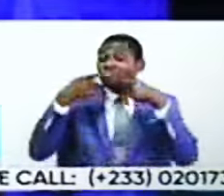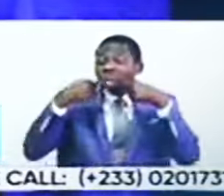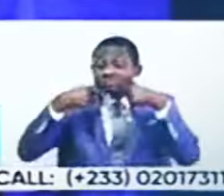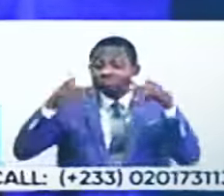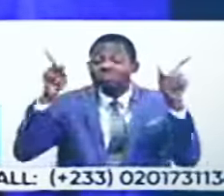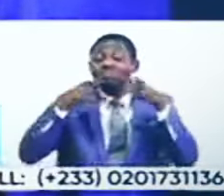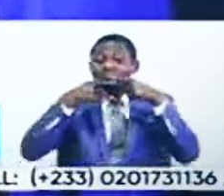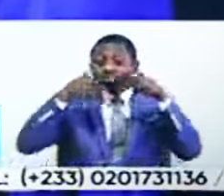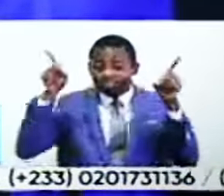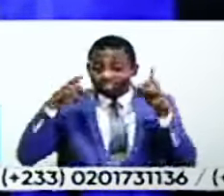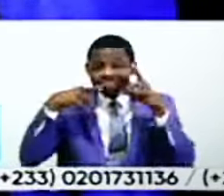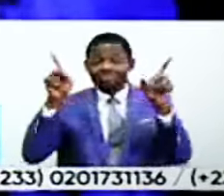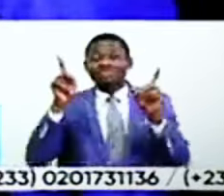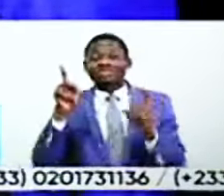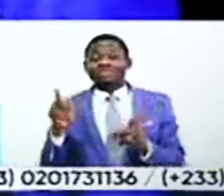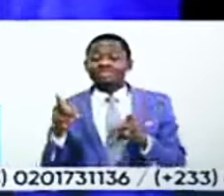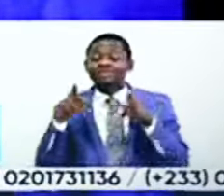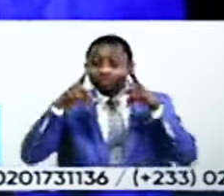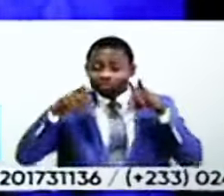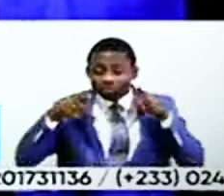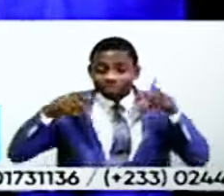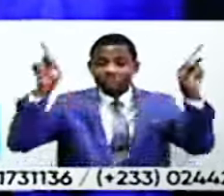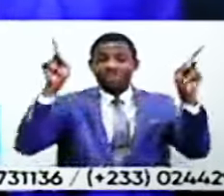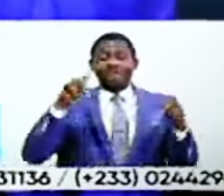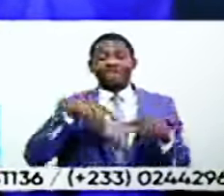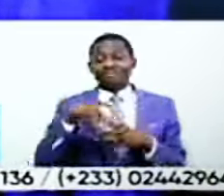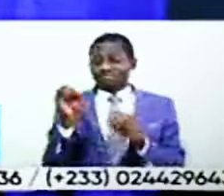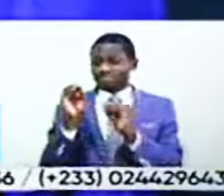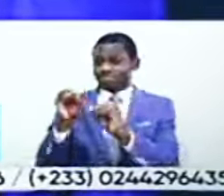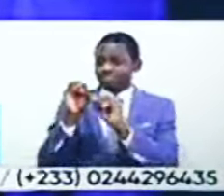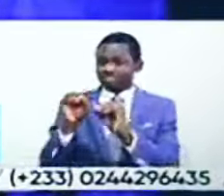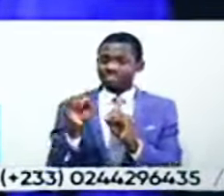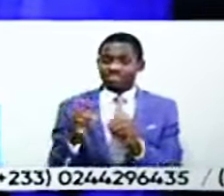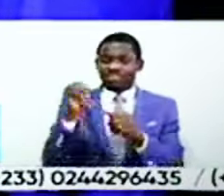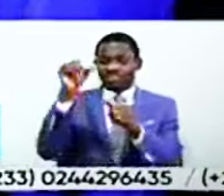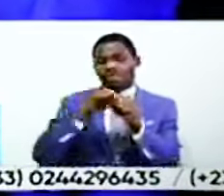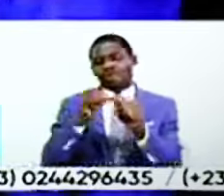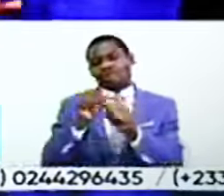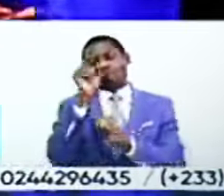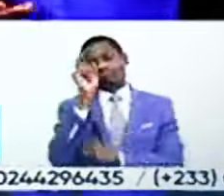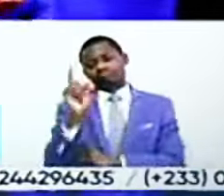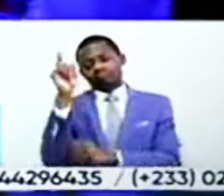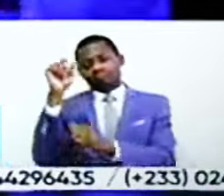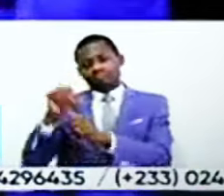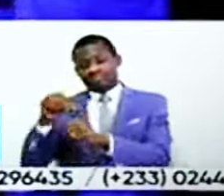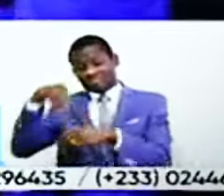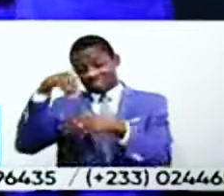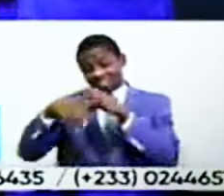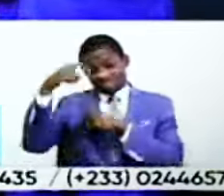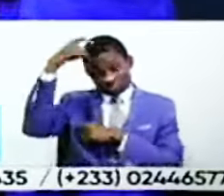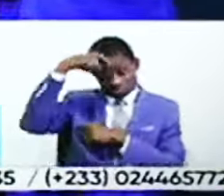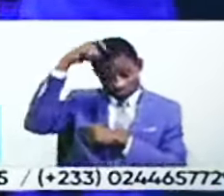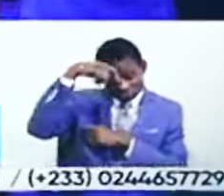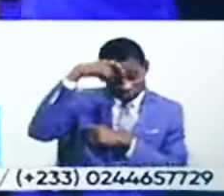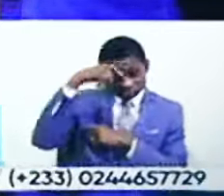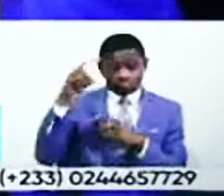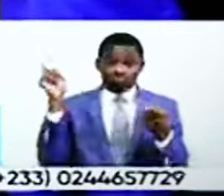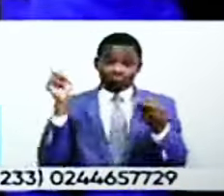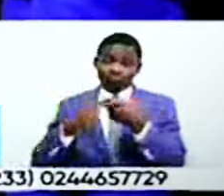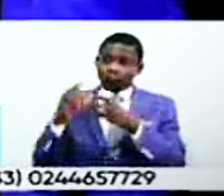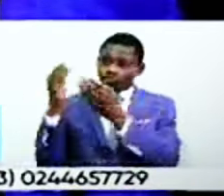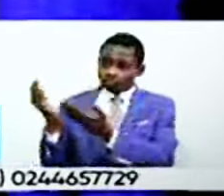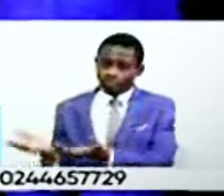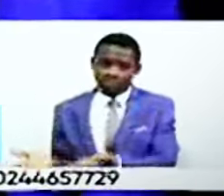Admonishing and teaching everyone with all wisdom. So that we may present everyone